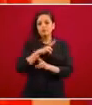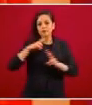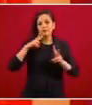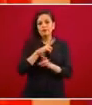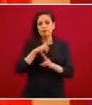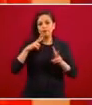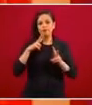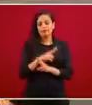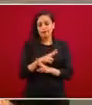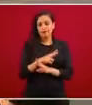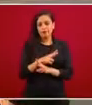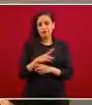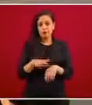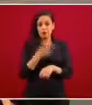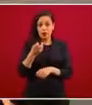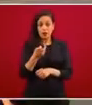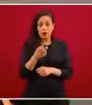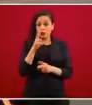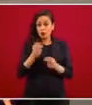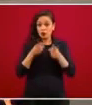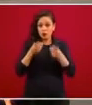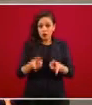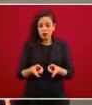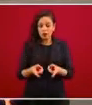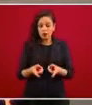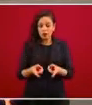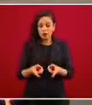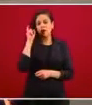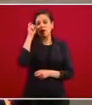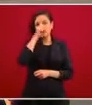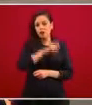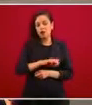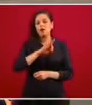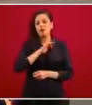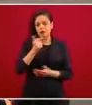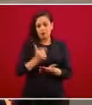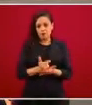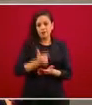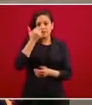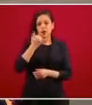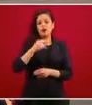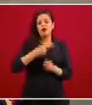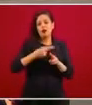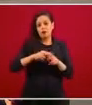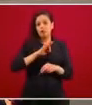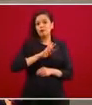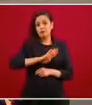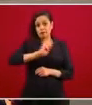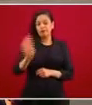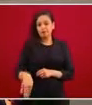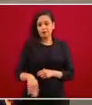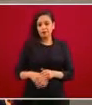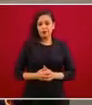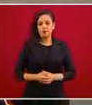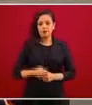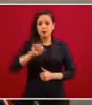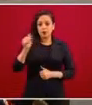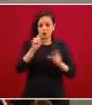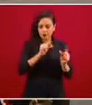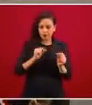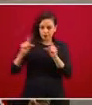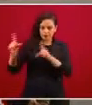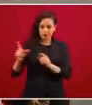respiratory supporting device, because otherwise they cannot breathe on their own, and this can have